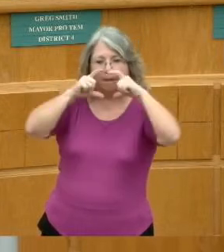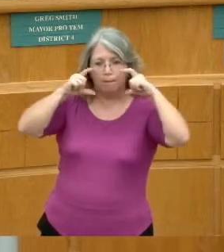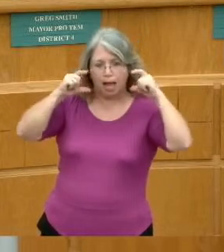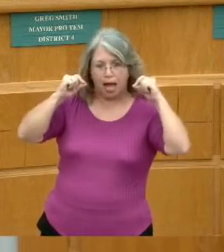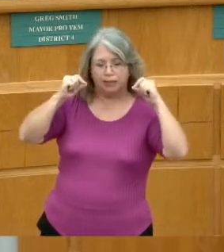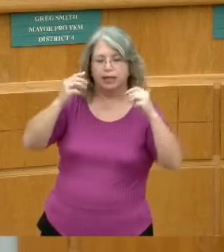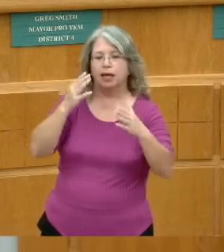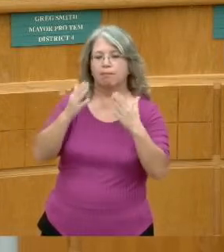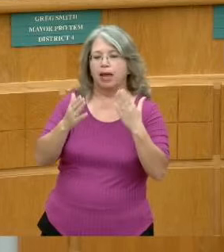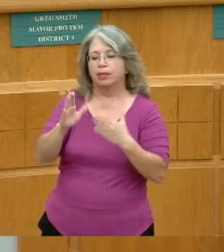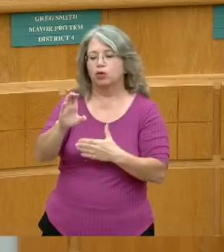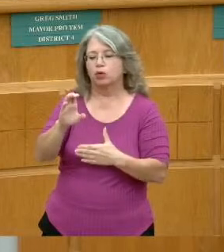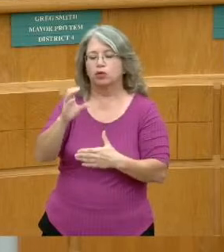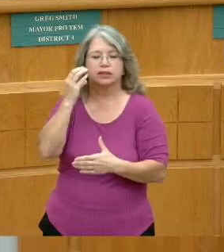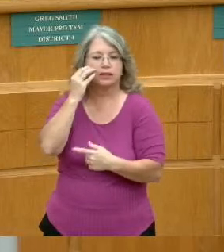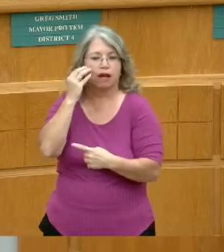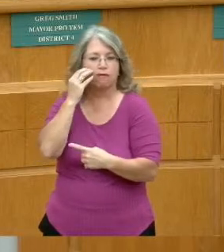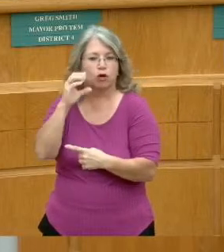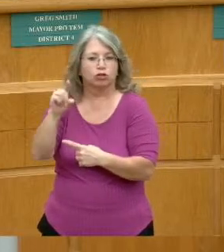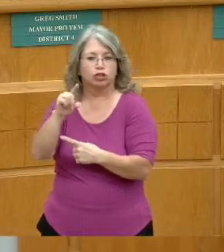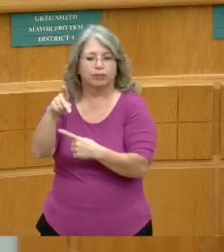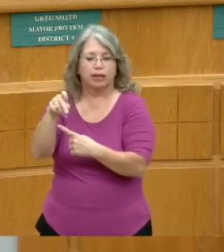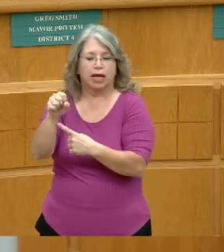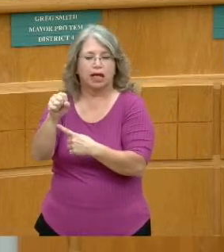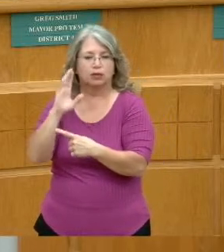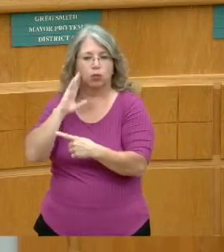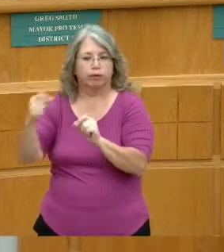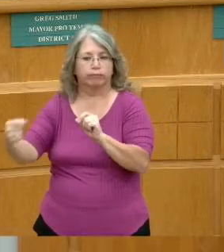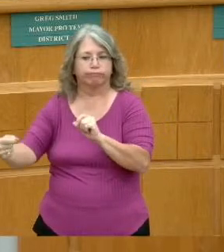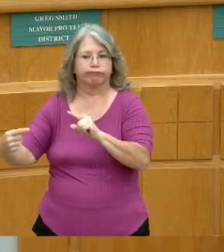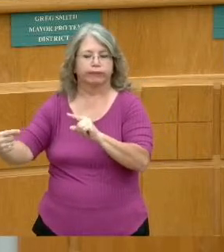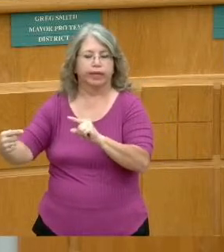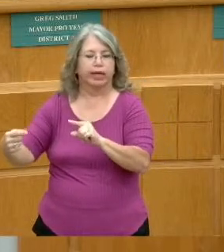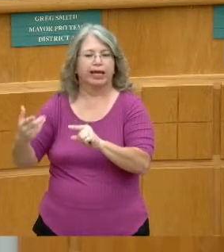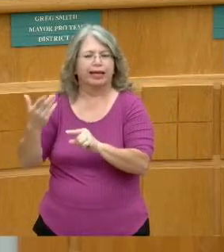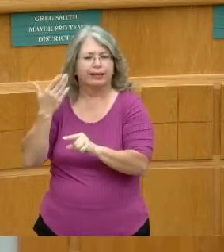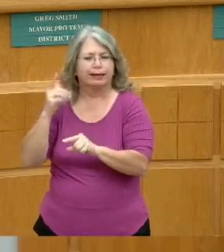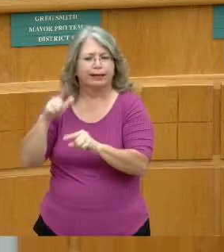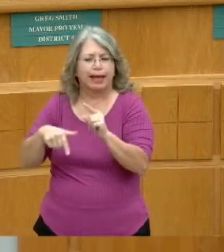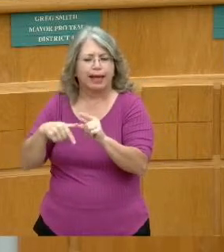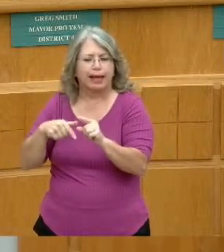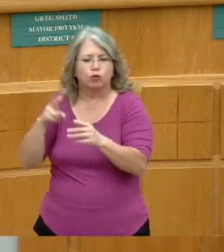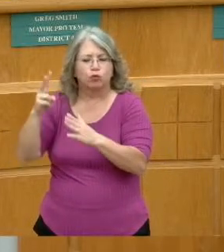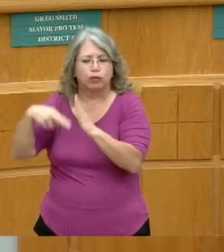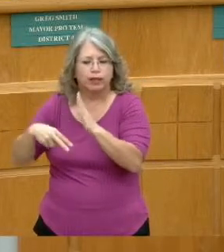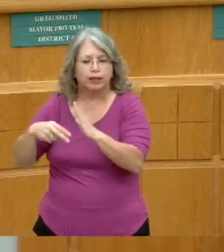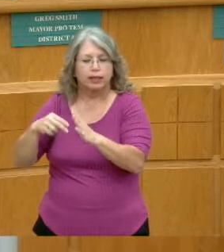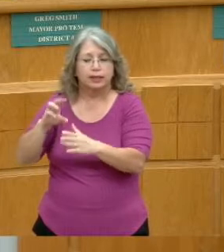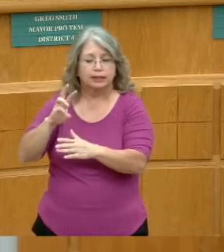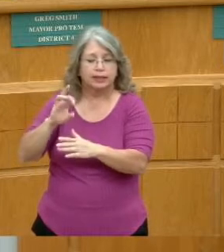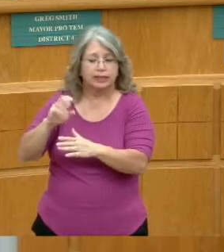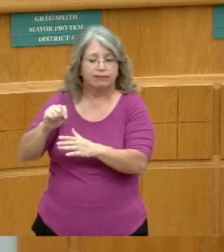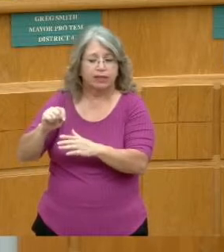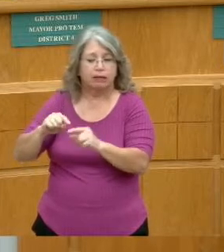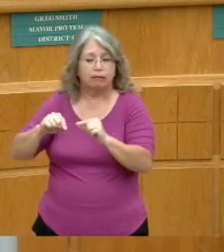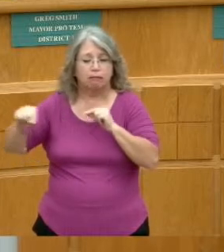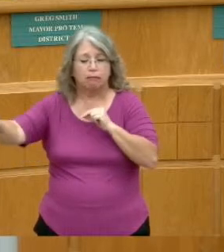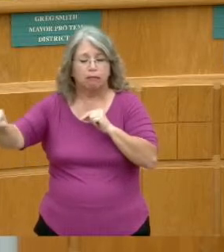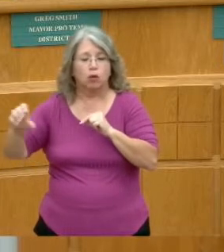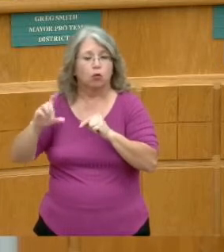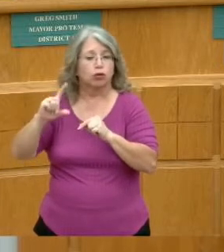phone GPS can't tell that whether you're 6 feet away or 20 feet away from somebody else.